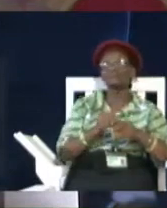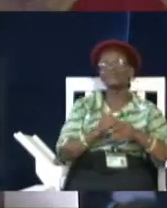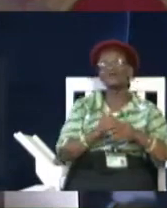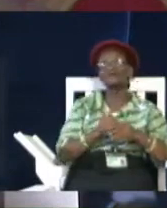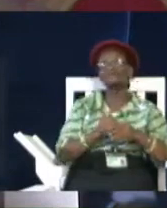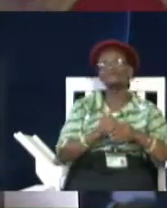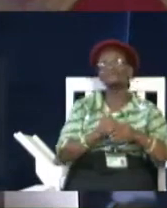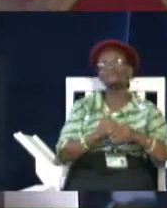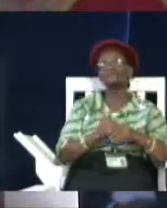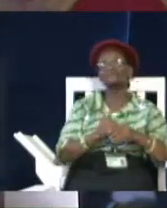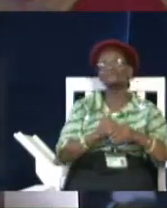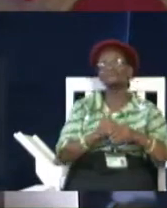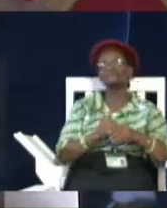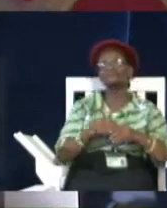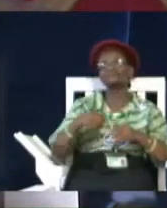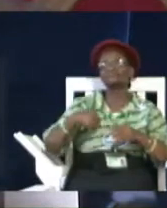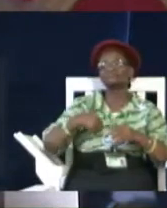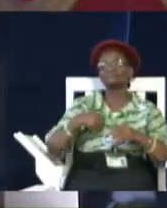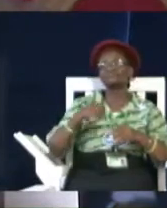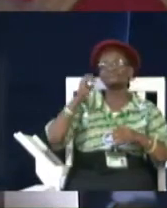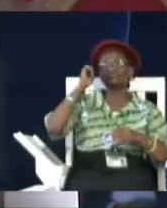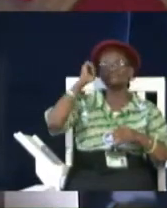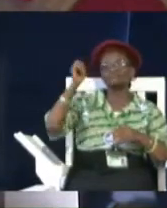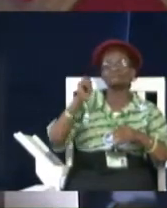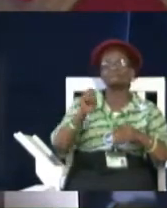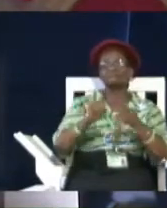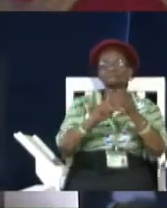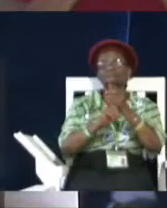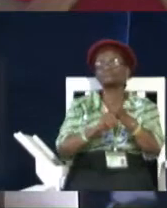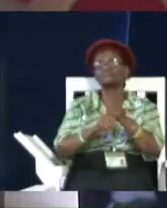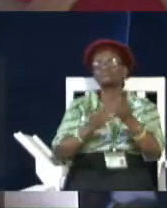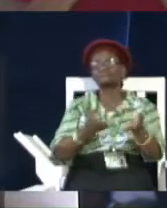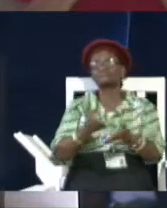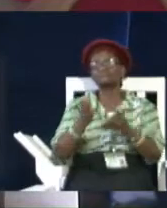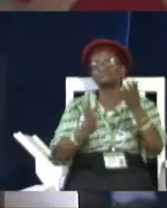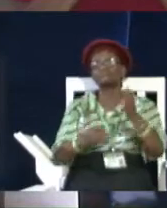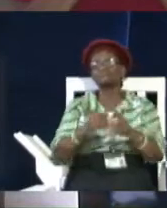We hold services, I think, about seven times on Sunday.